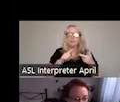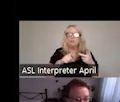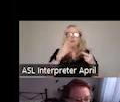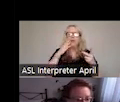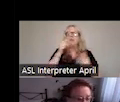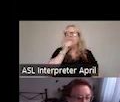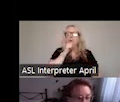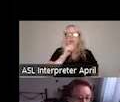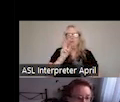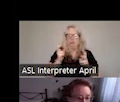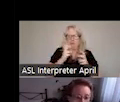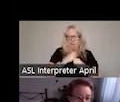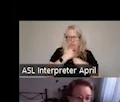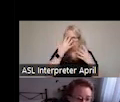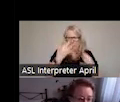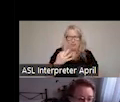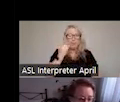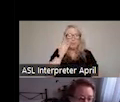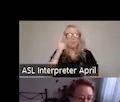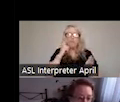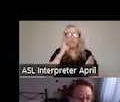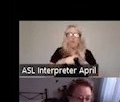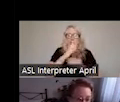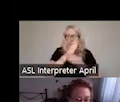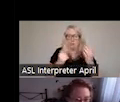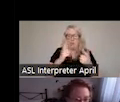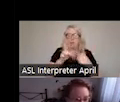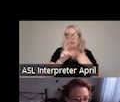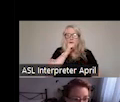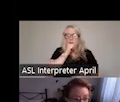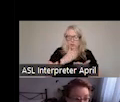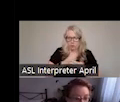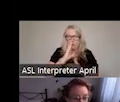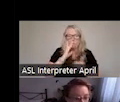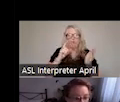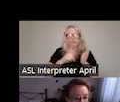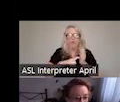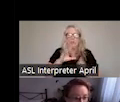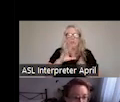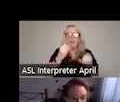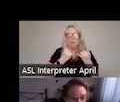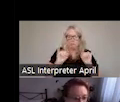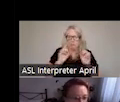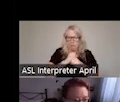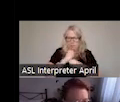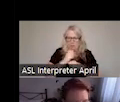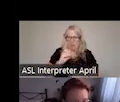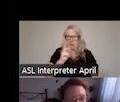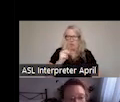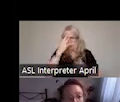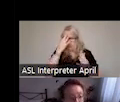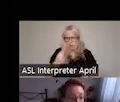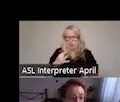an individual in the decision-making. If you recognize someone's privacy right, you're really recognizing their autonomy to make their own decisions and sort of